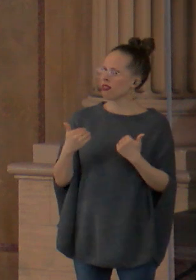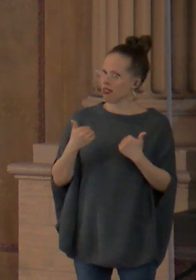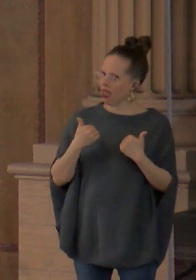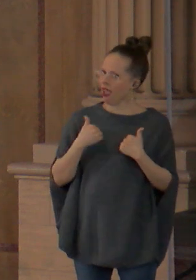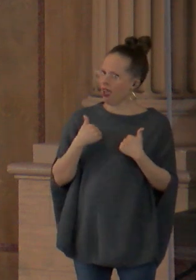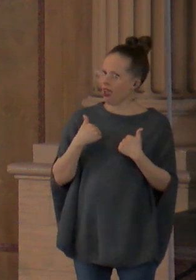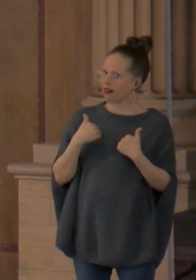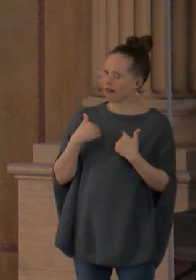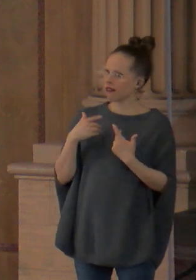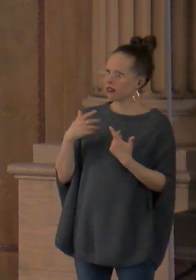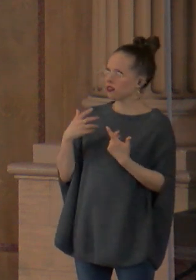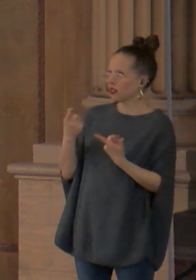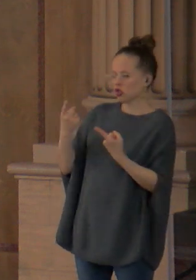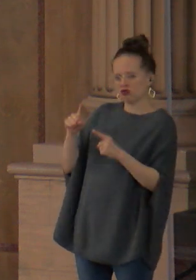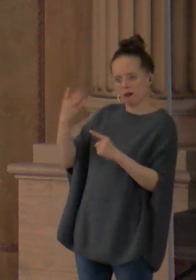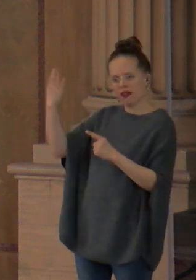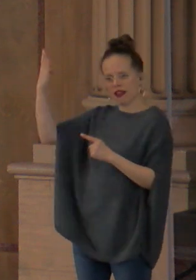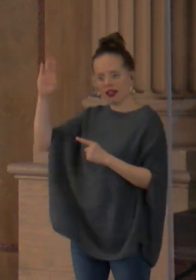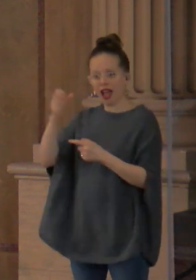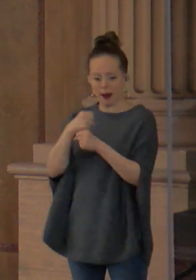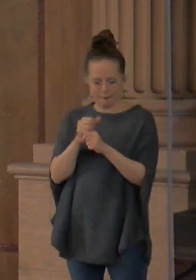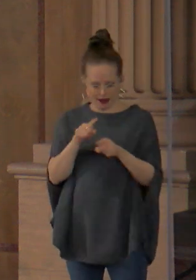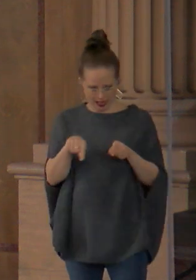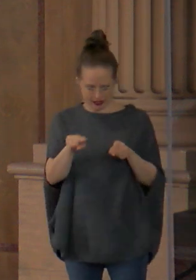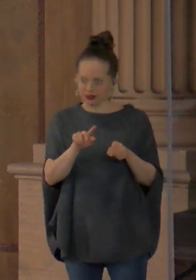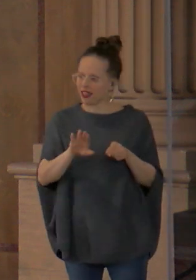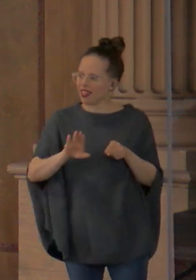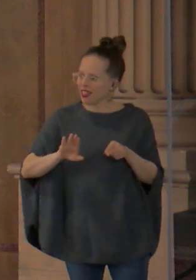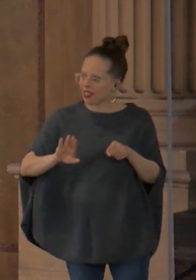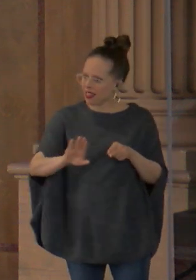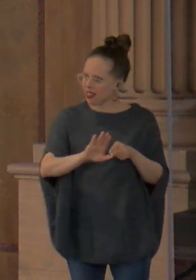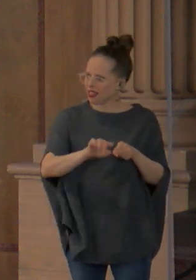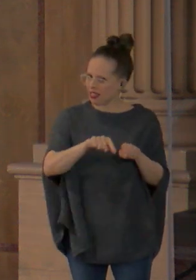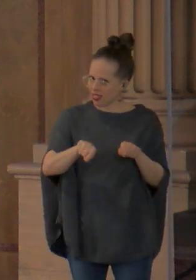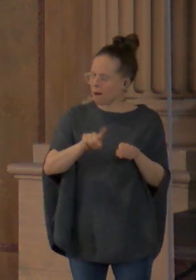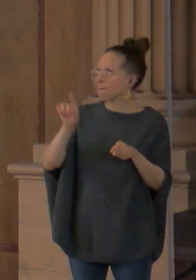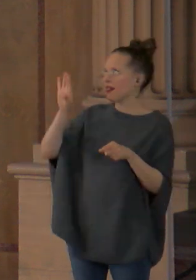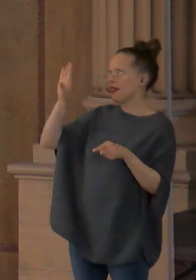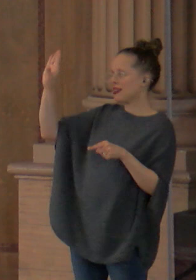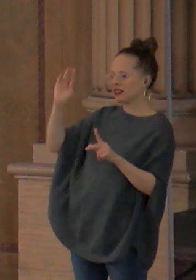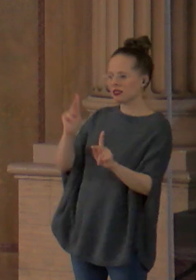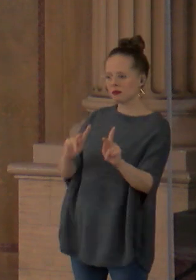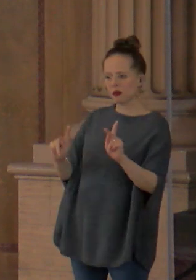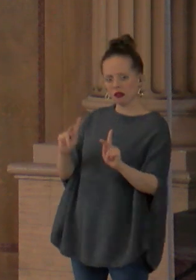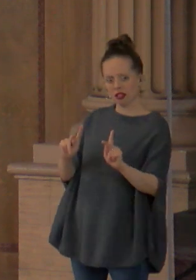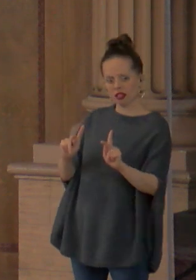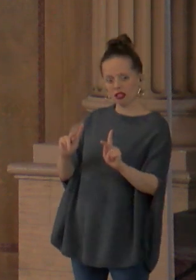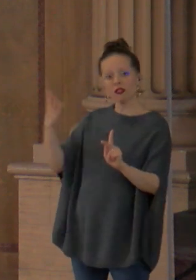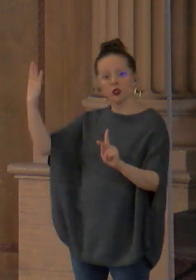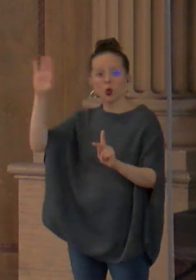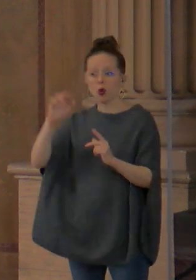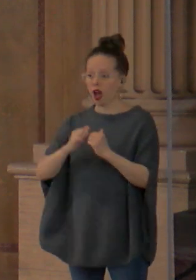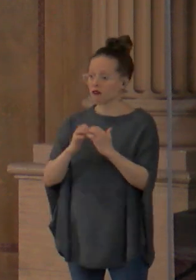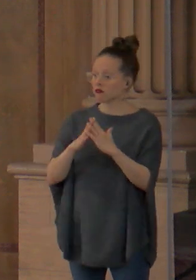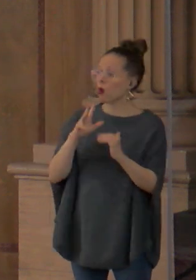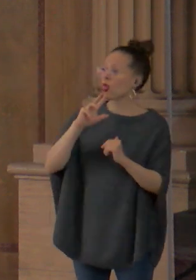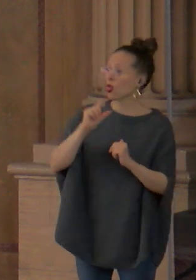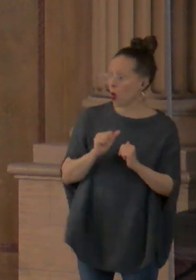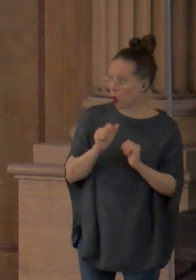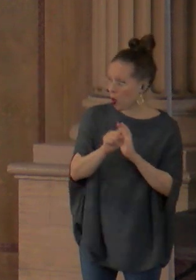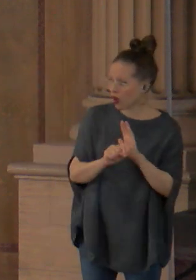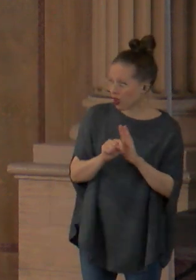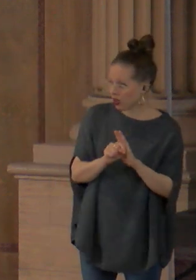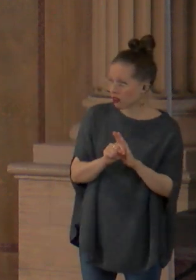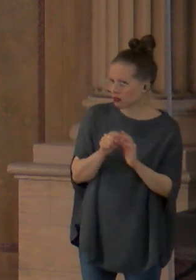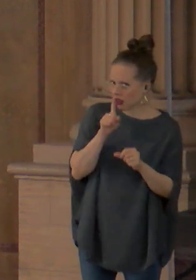he makes them his people and promises to be their God. And so God established the Old Covenant through Moses when he gave the law on Mount